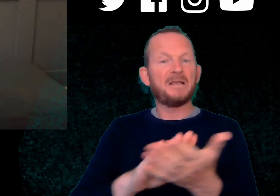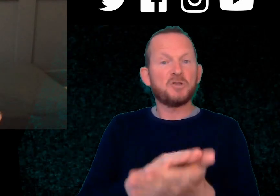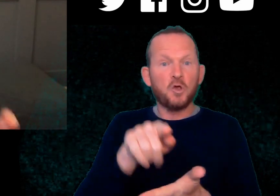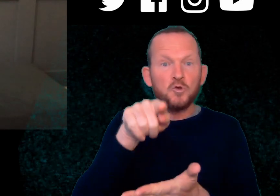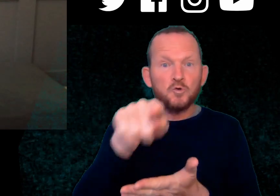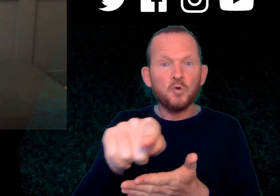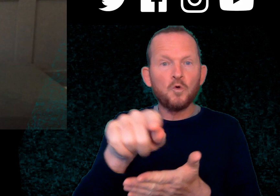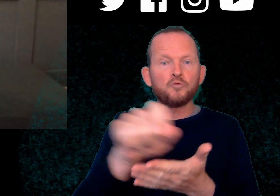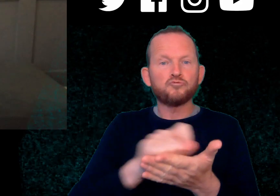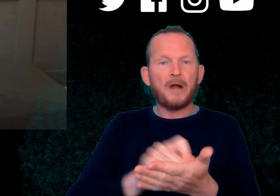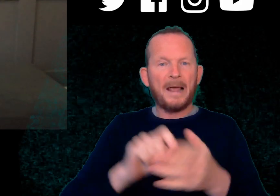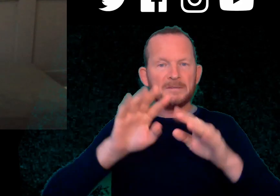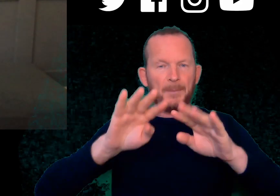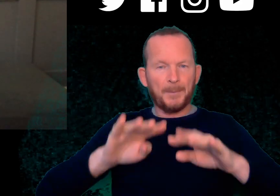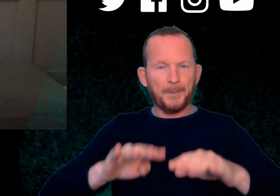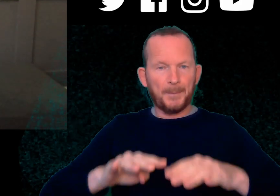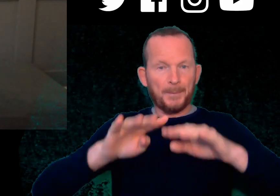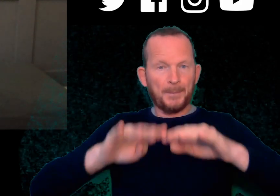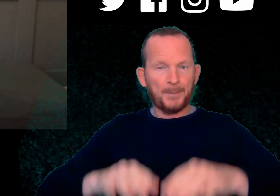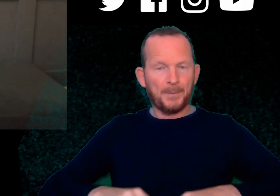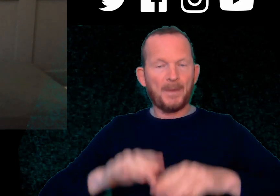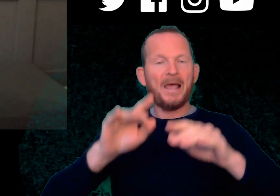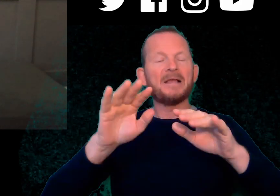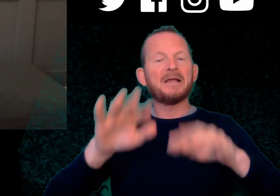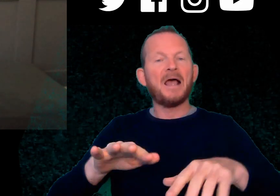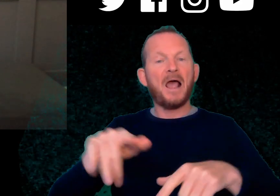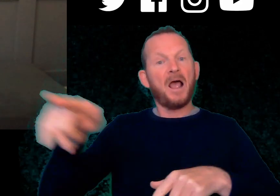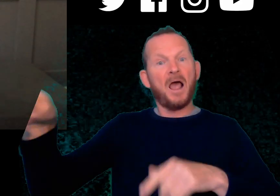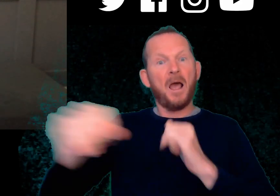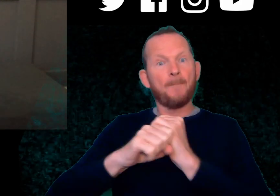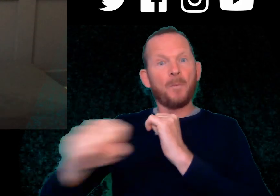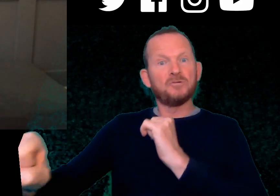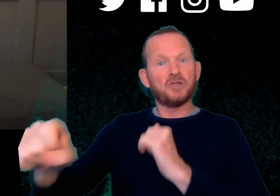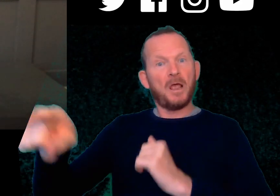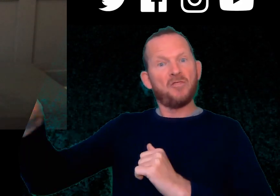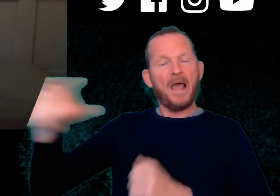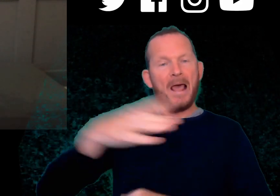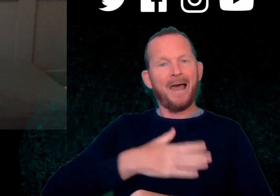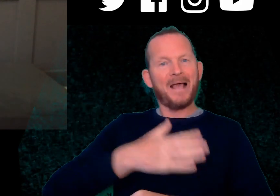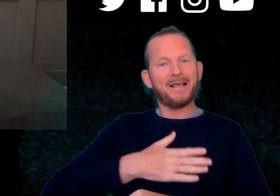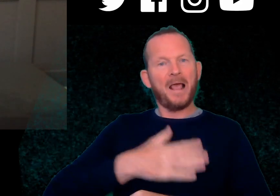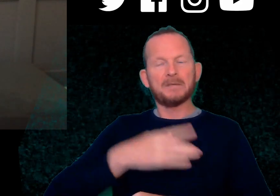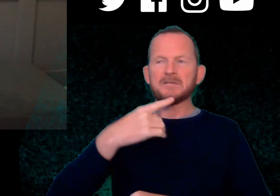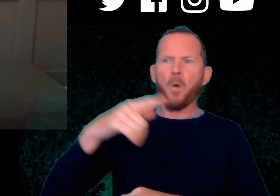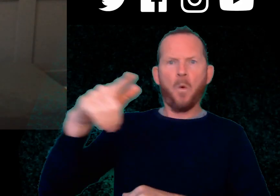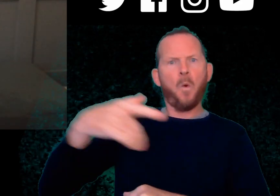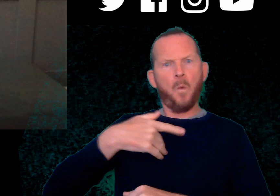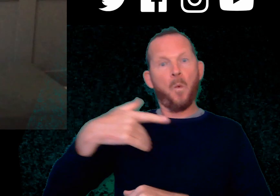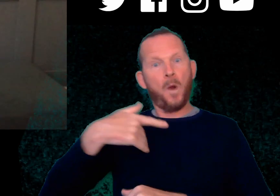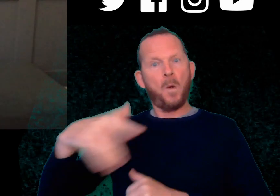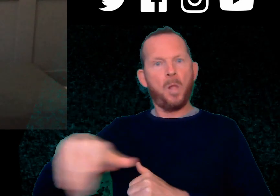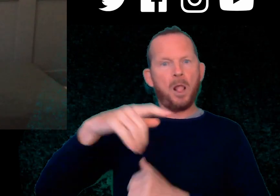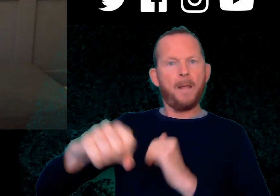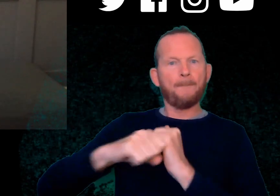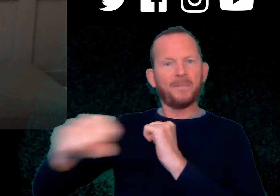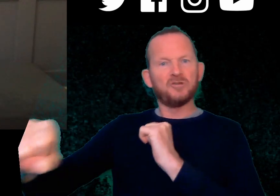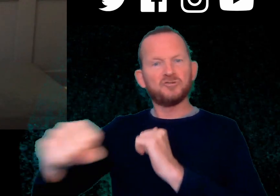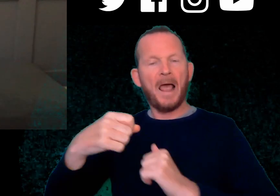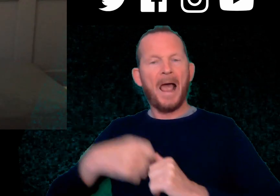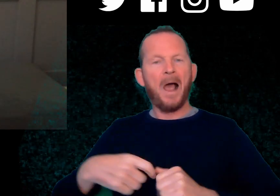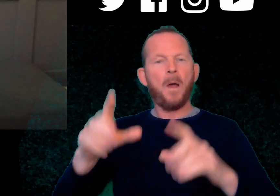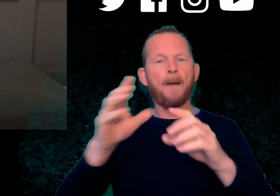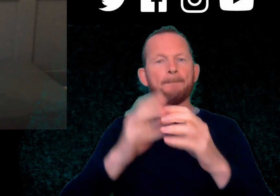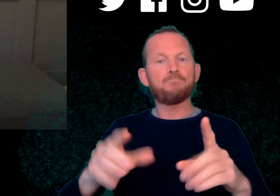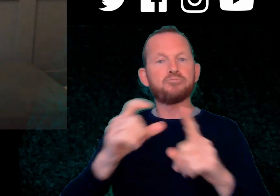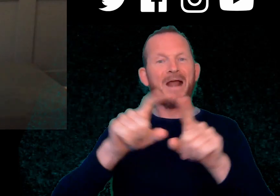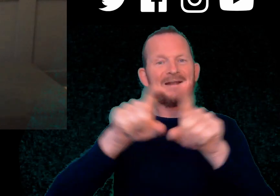is when you write the text and a publishing house or publisher likes it enough to say, we're going to publish that under our publishing house, our brand